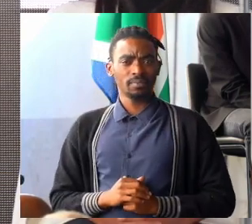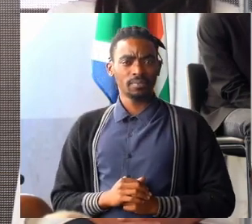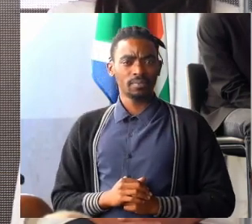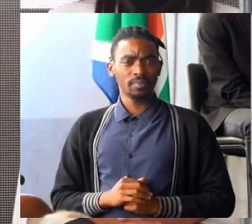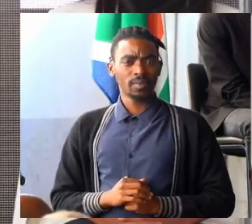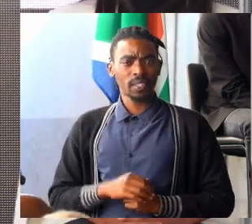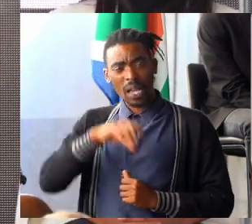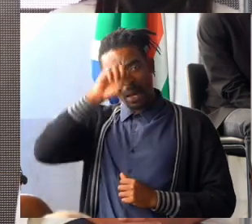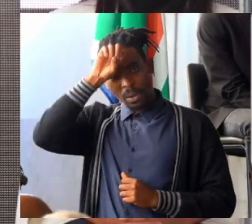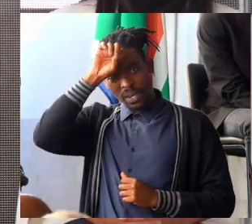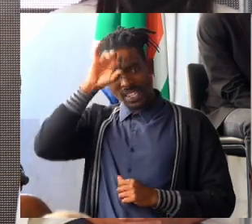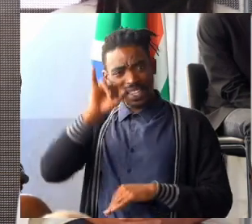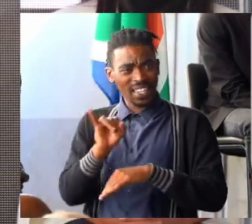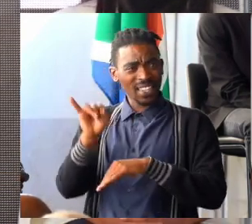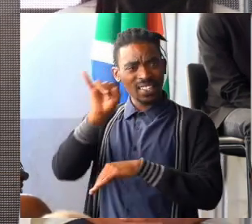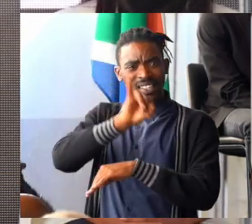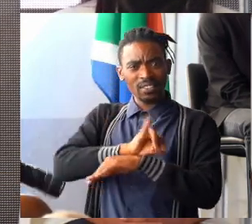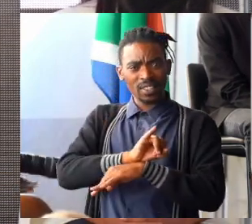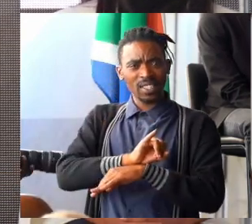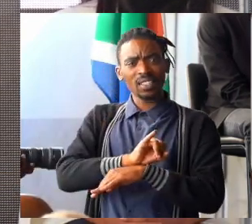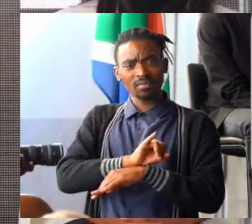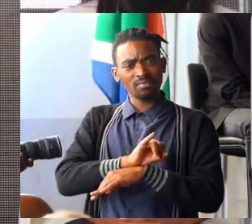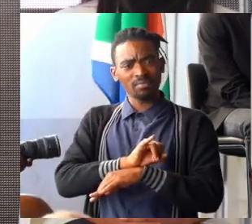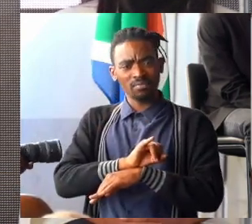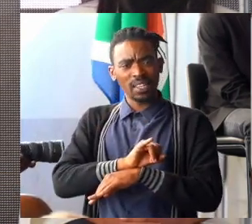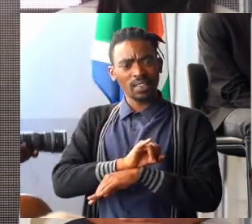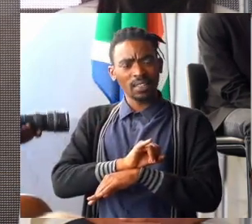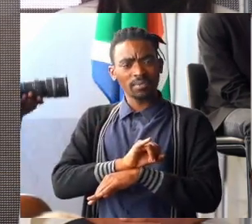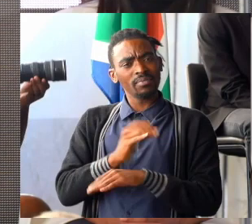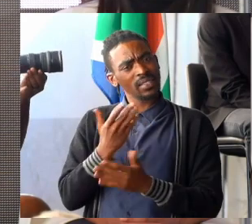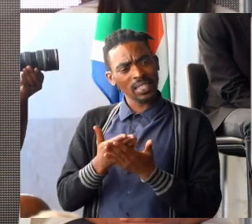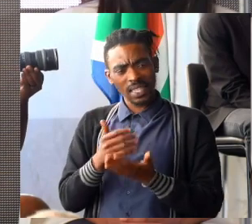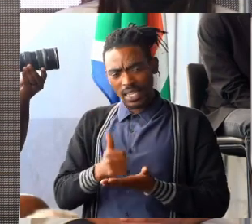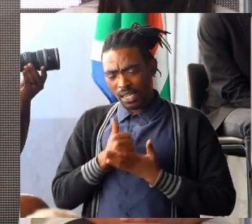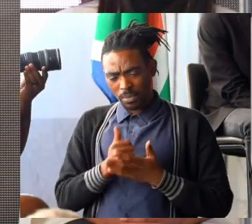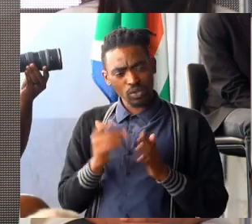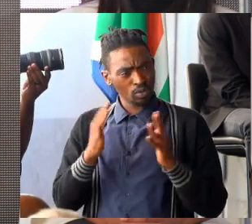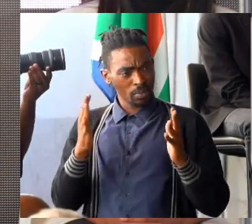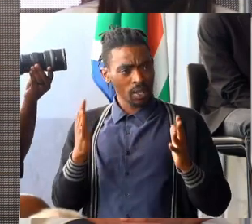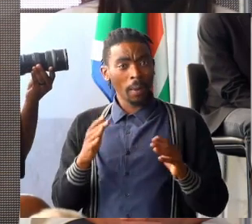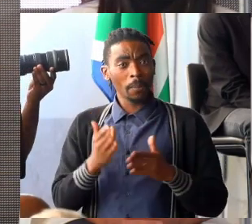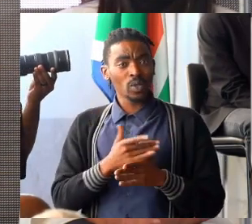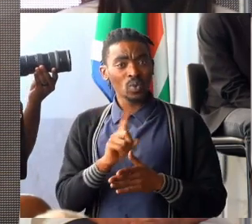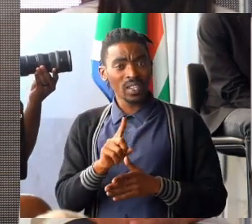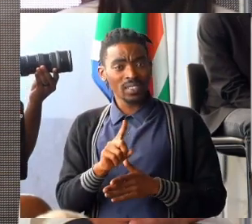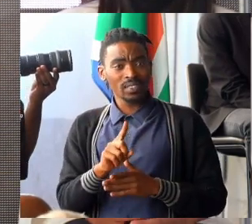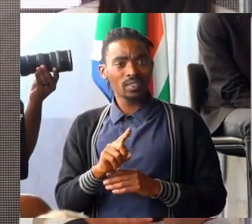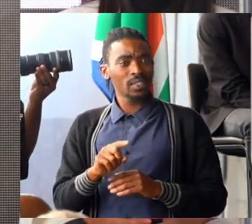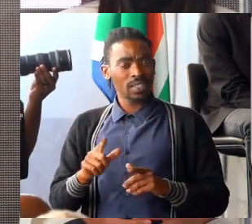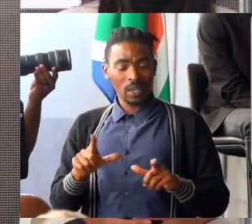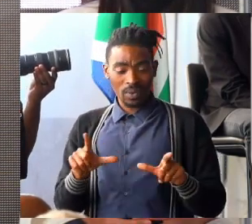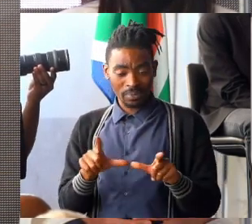Mining investment has lagged other mineral-rich countries because our licensing system is corrupt and inefficient.